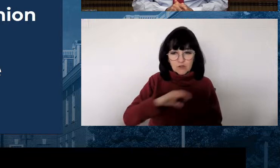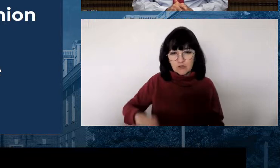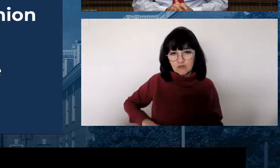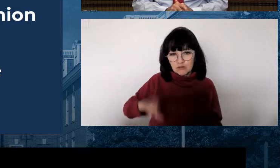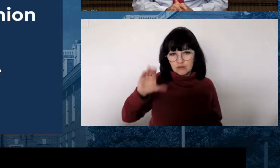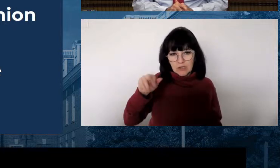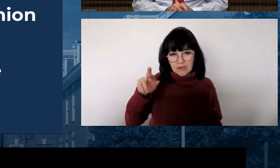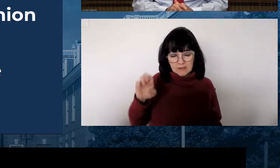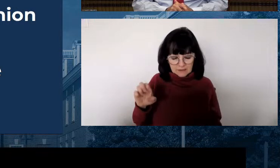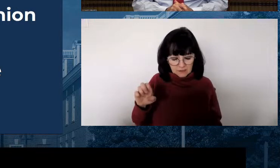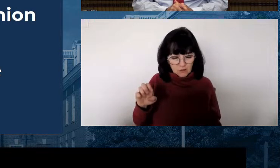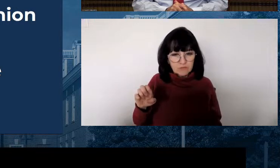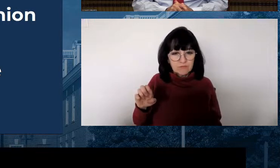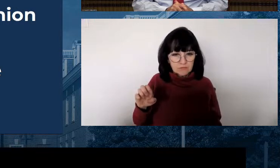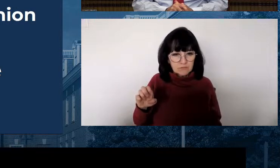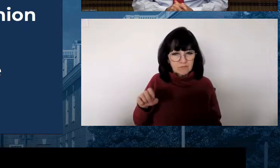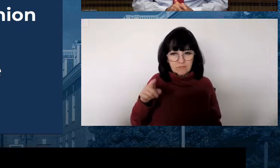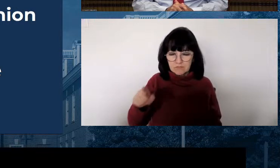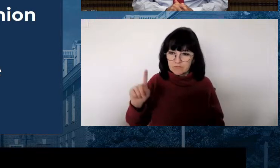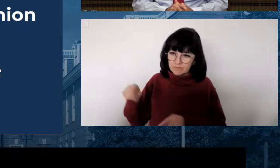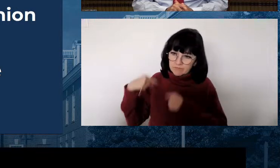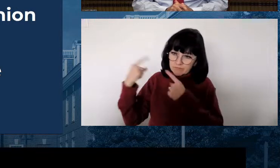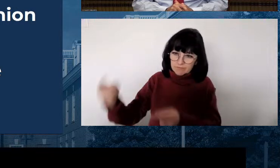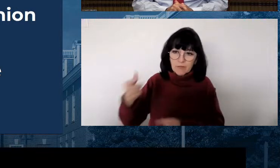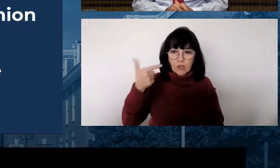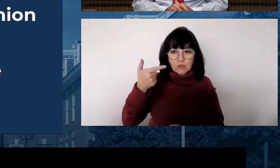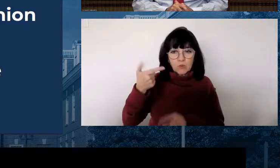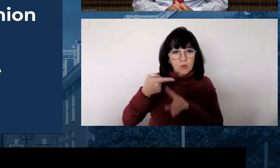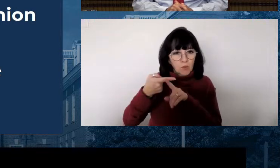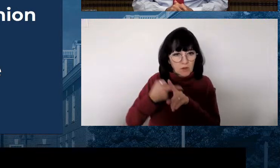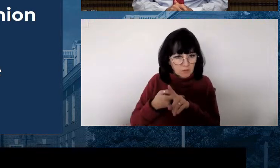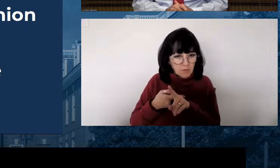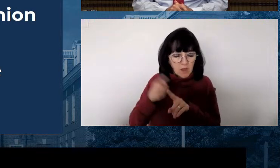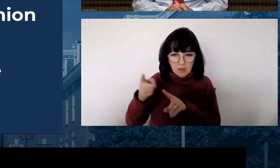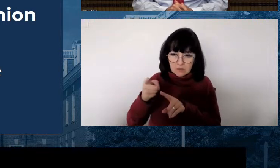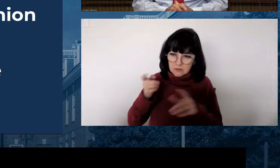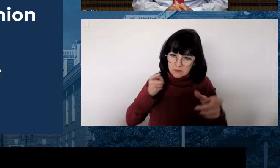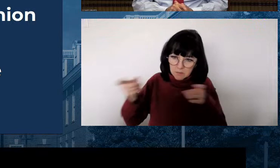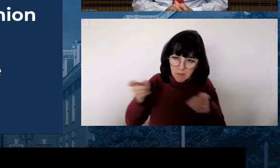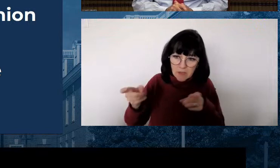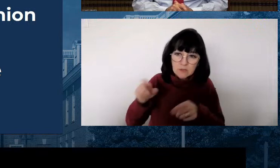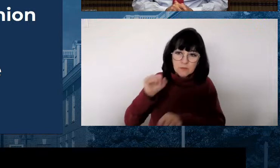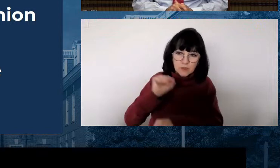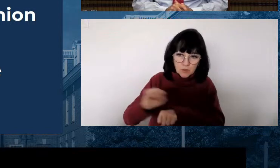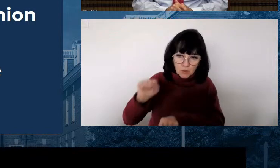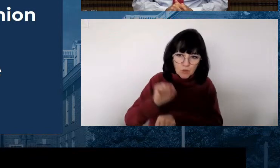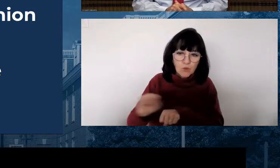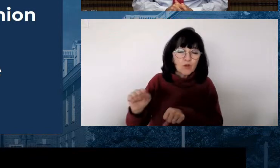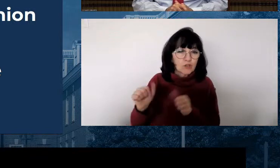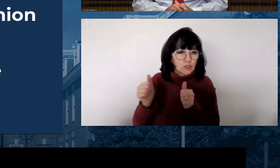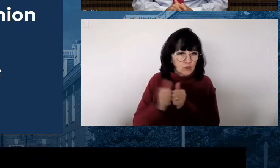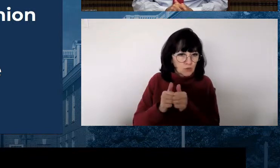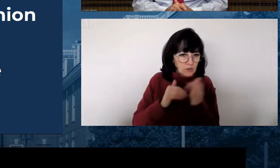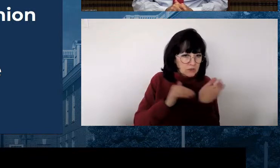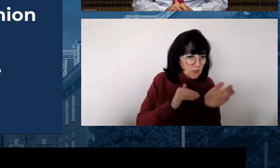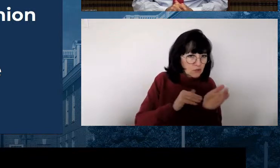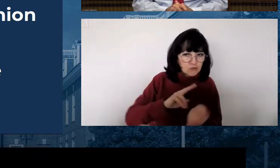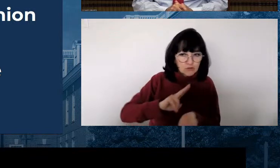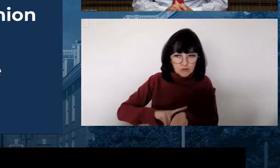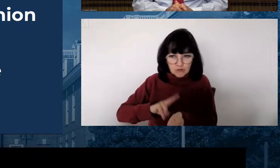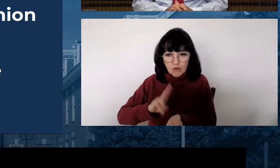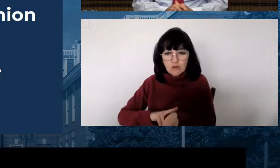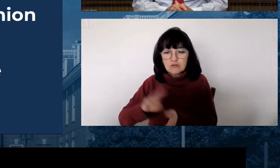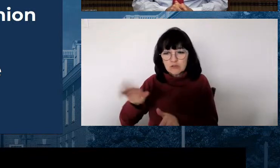doing a tremendous job over the last 21 months in managing and working with the physicians, the nurses, everybody providing care